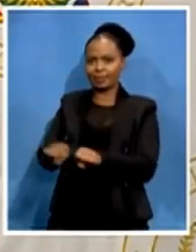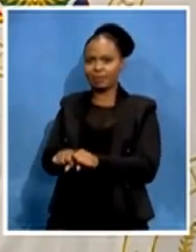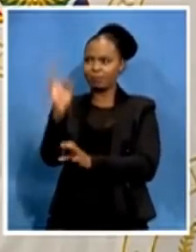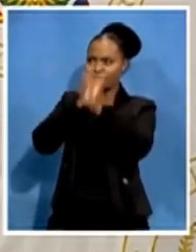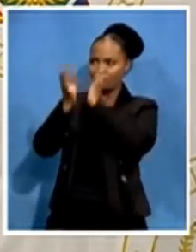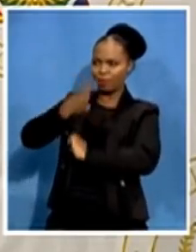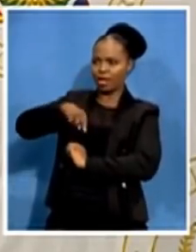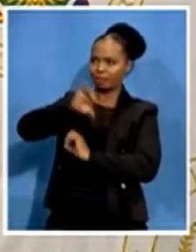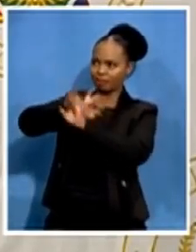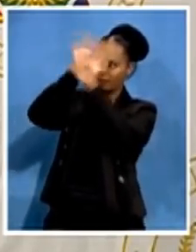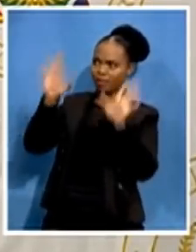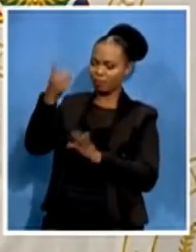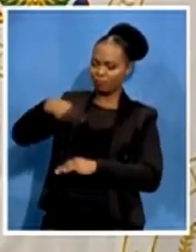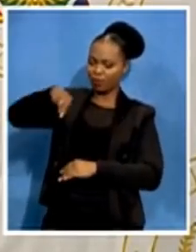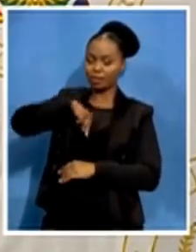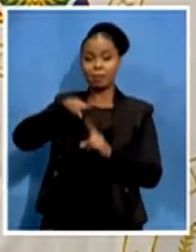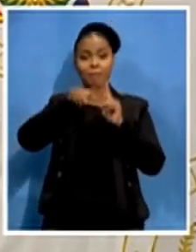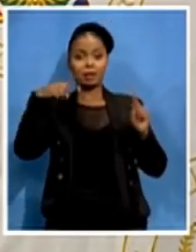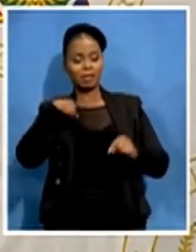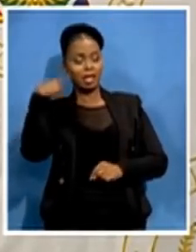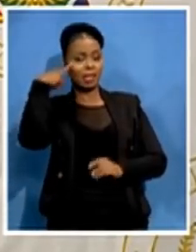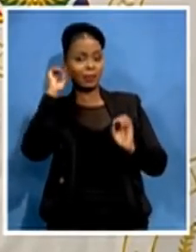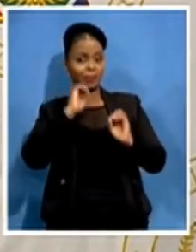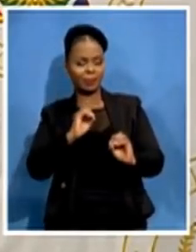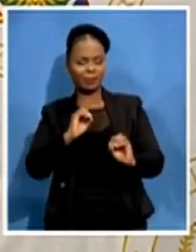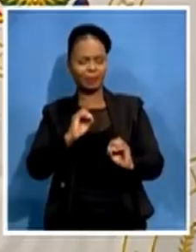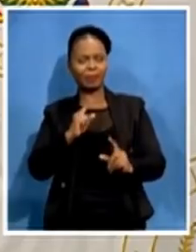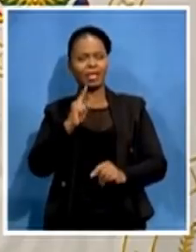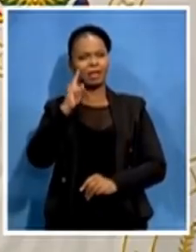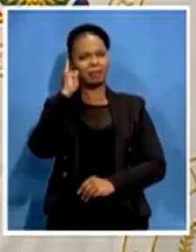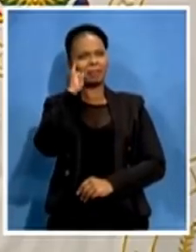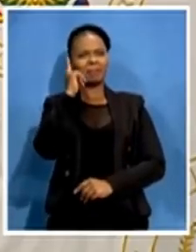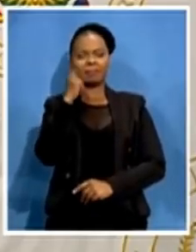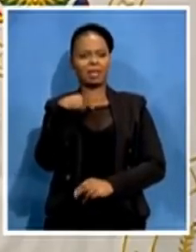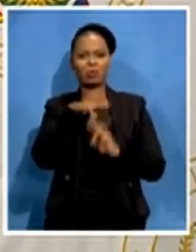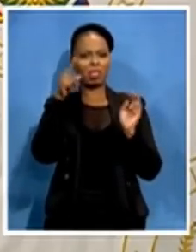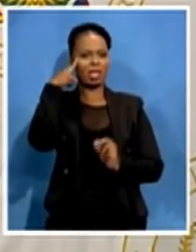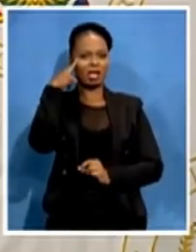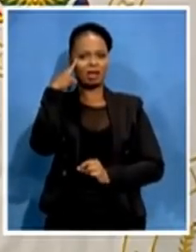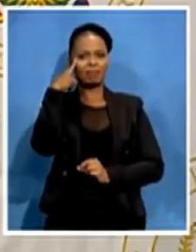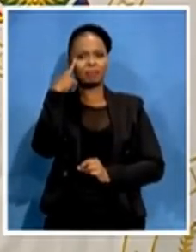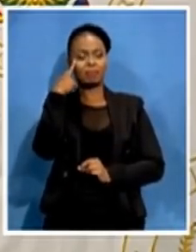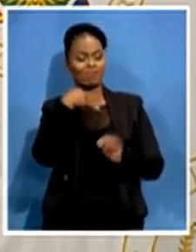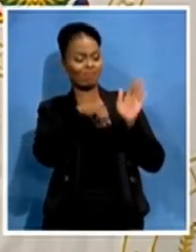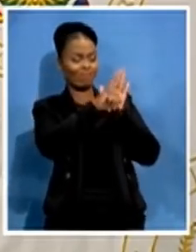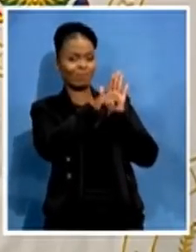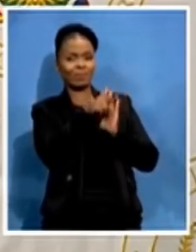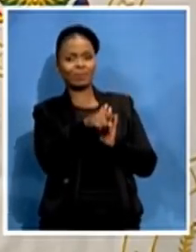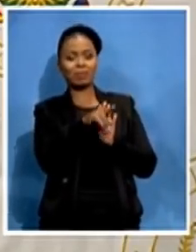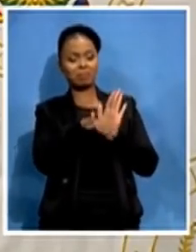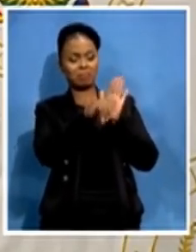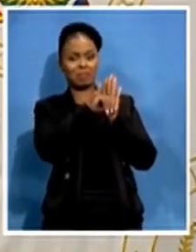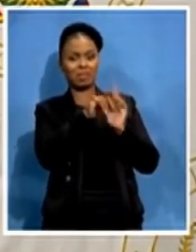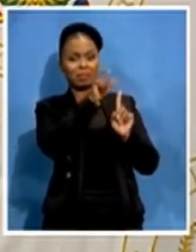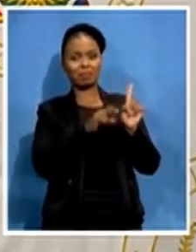I don't think that the reputation or the credibility of the judiciary is affected in